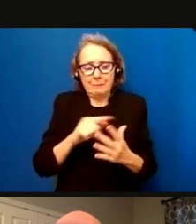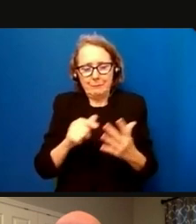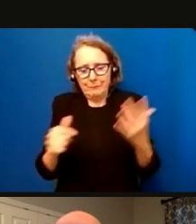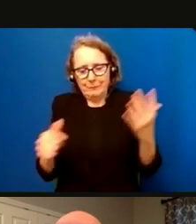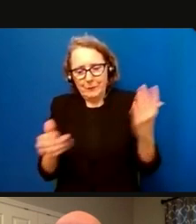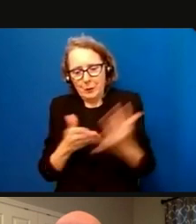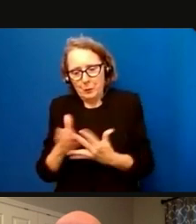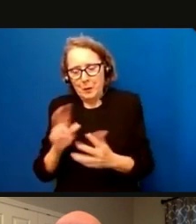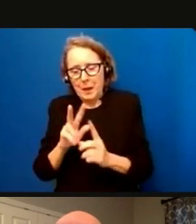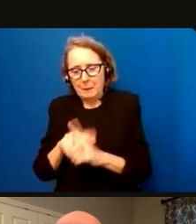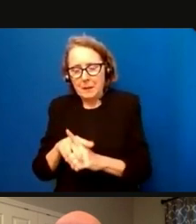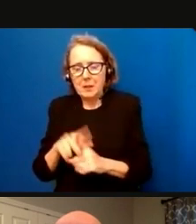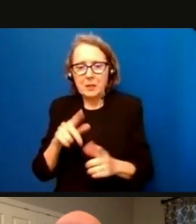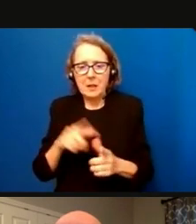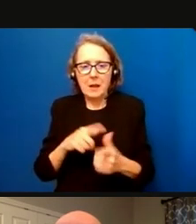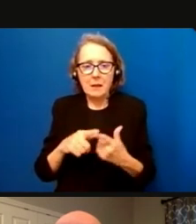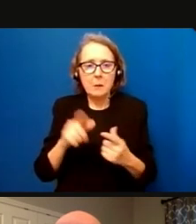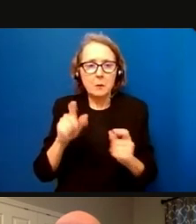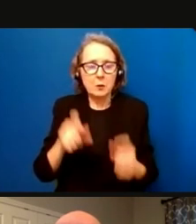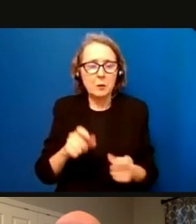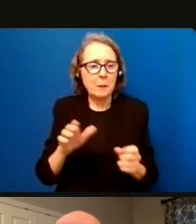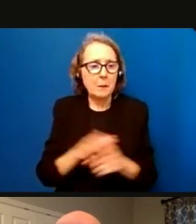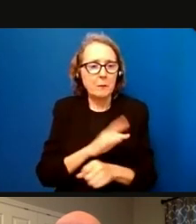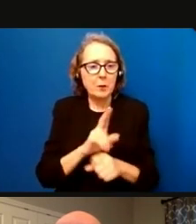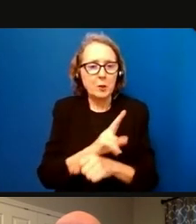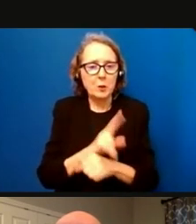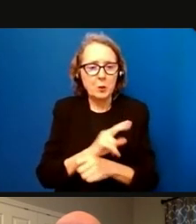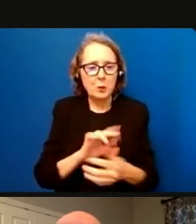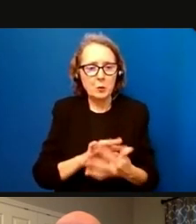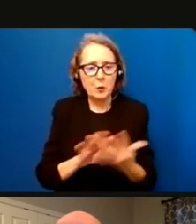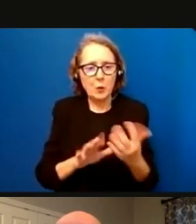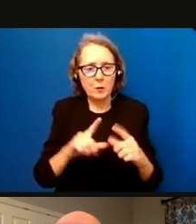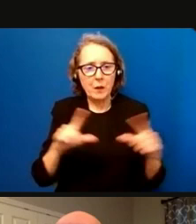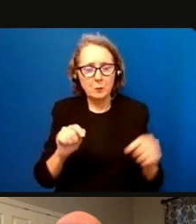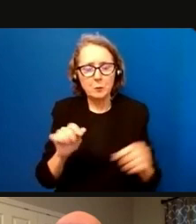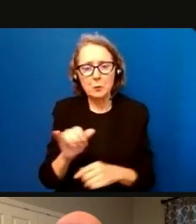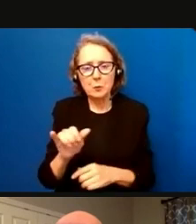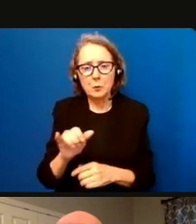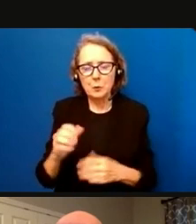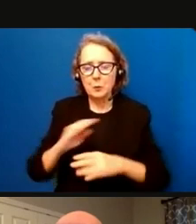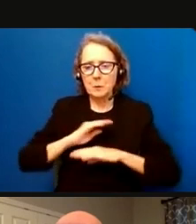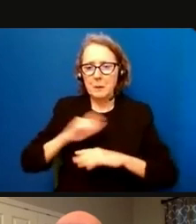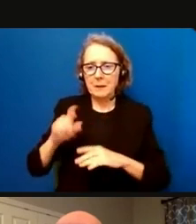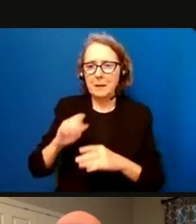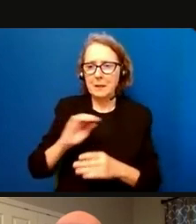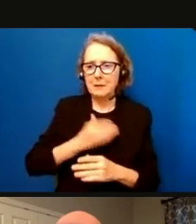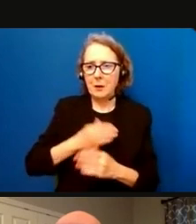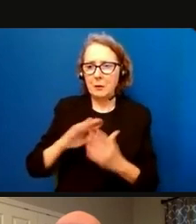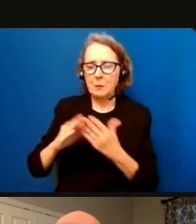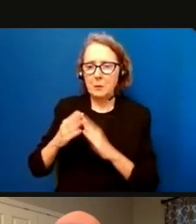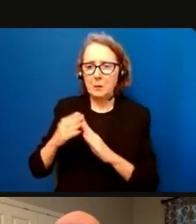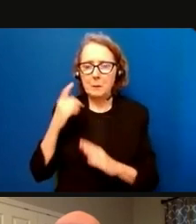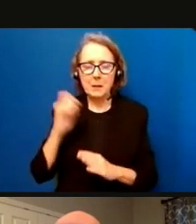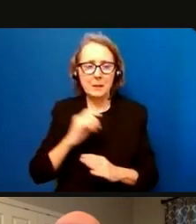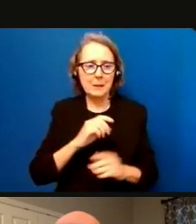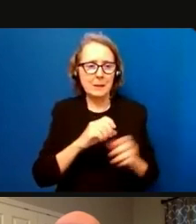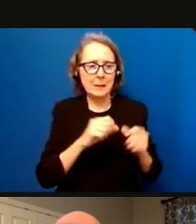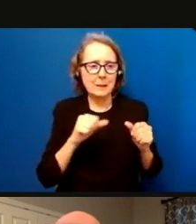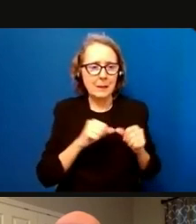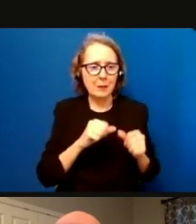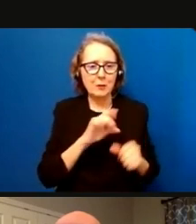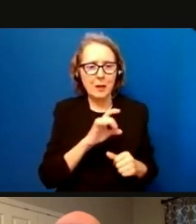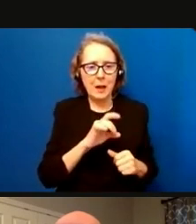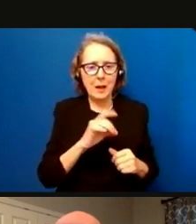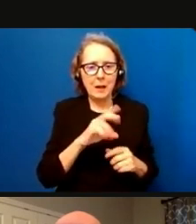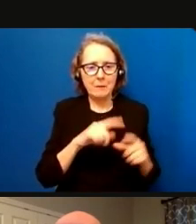should be able to fully utilize those to meet the needs of the community since our Section 8 voucher program is